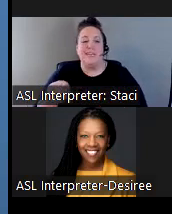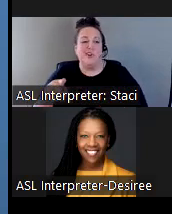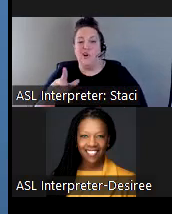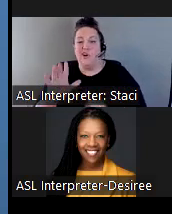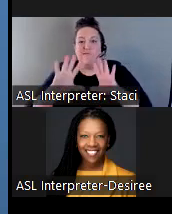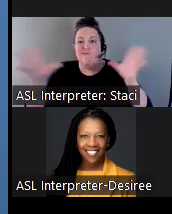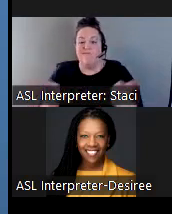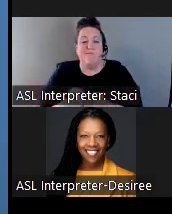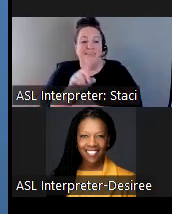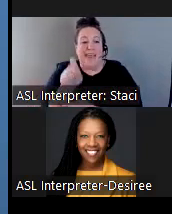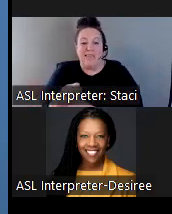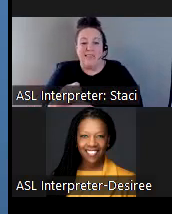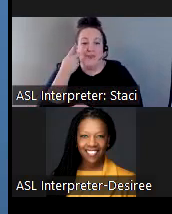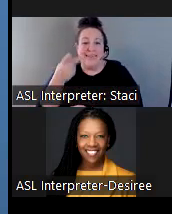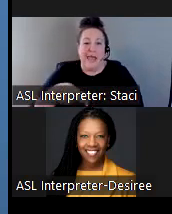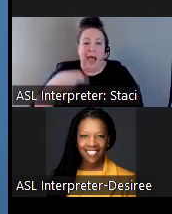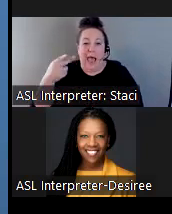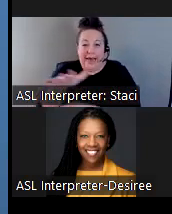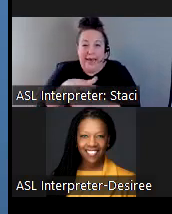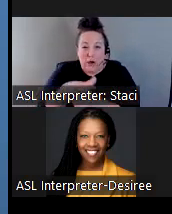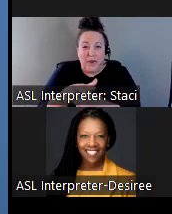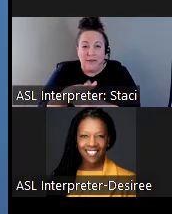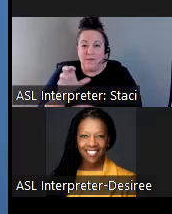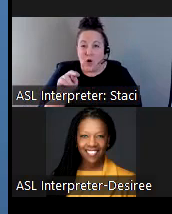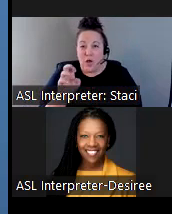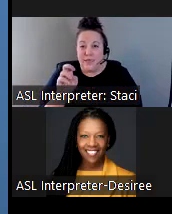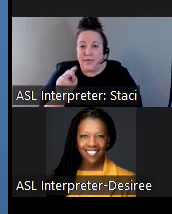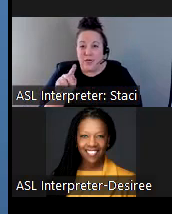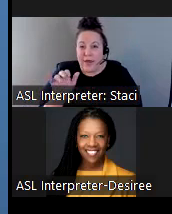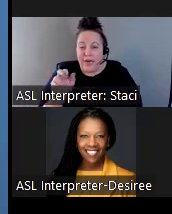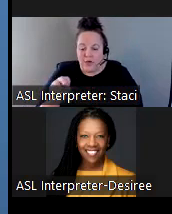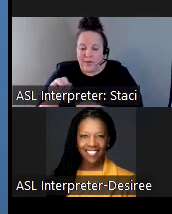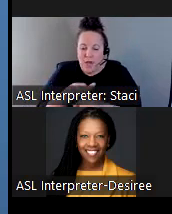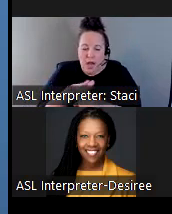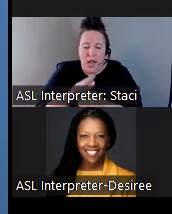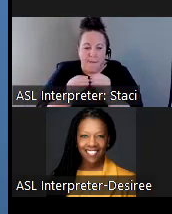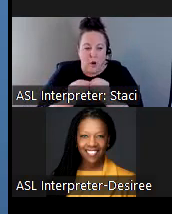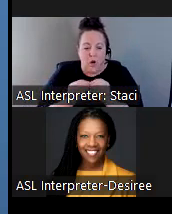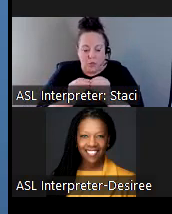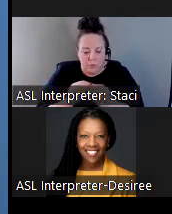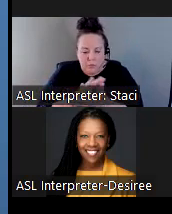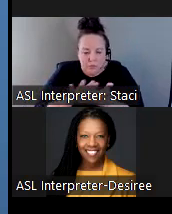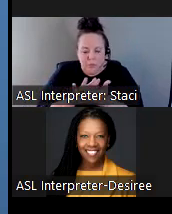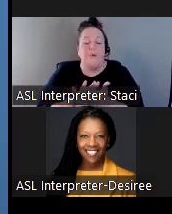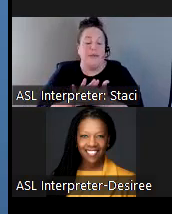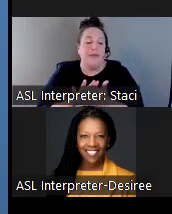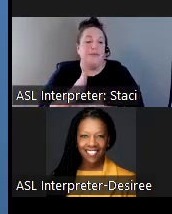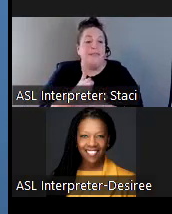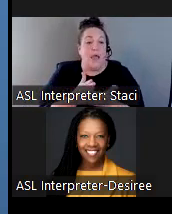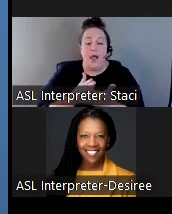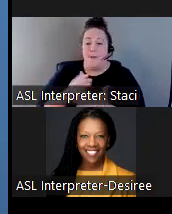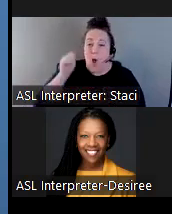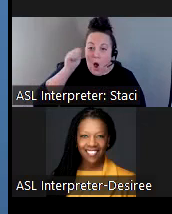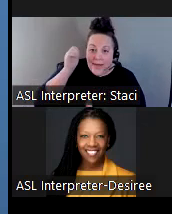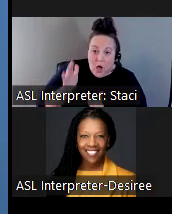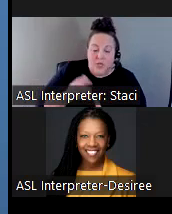high areas of concentration, and you see, you know, some that have audiologists and some that